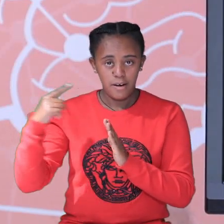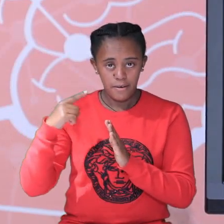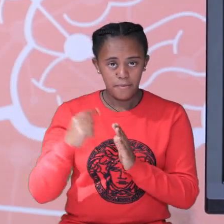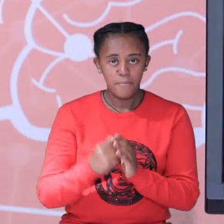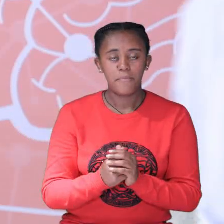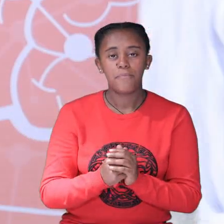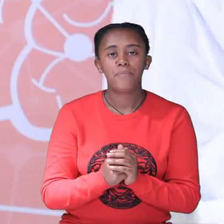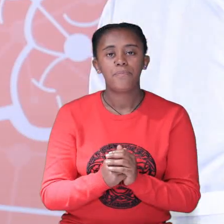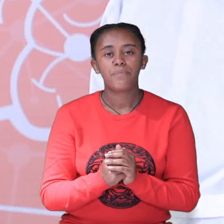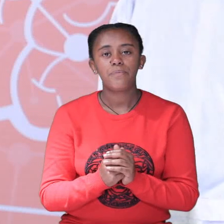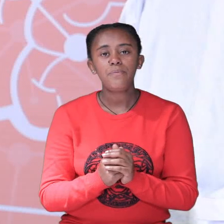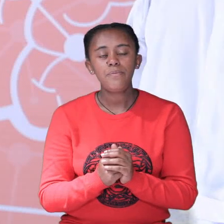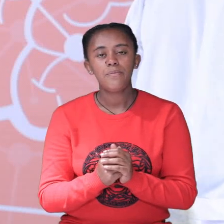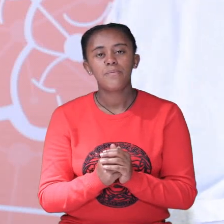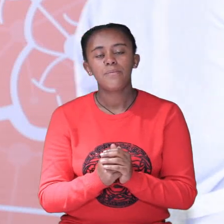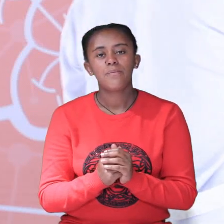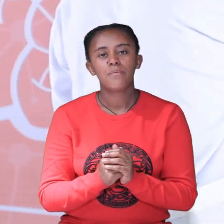ray.